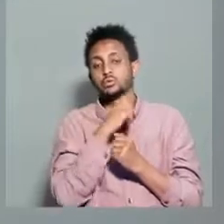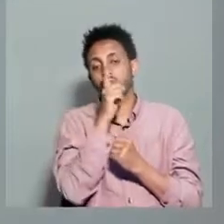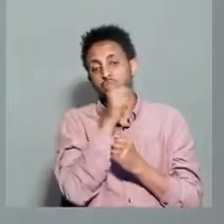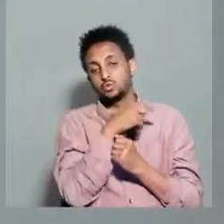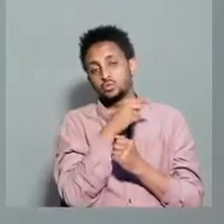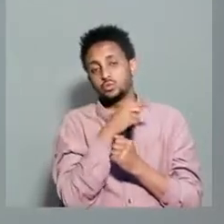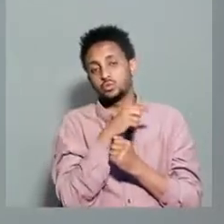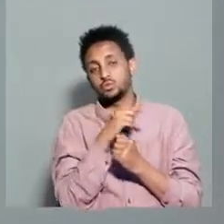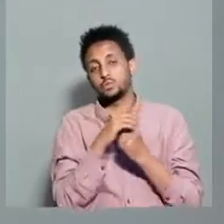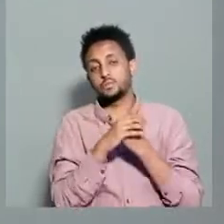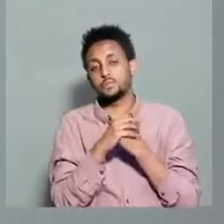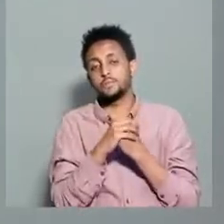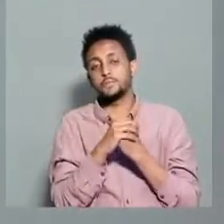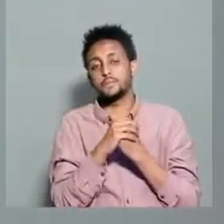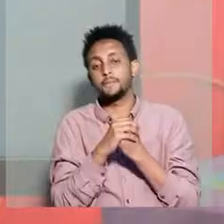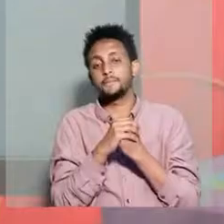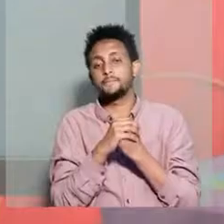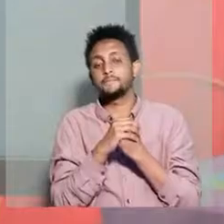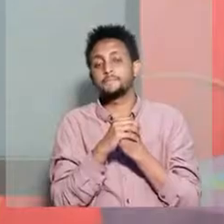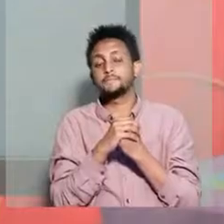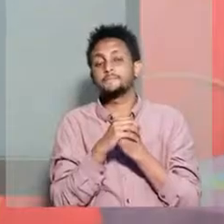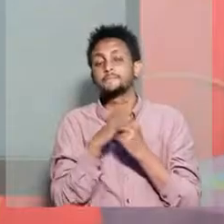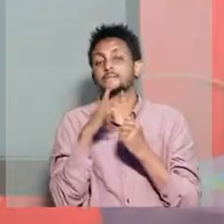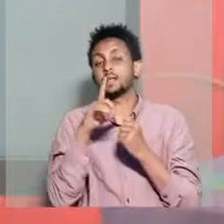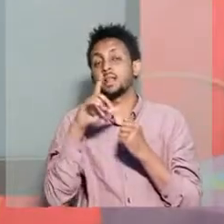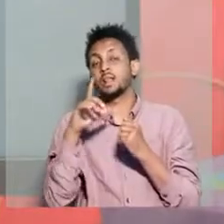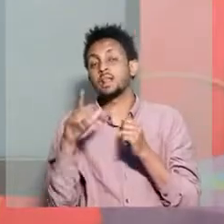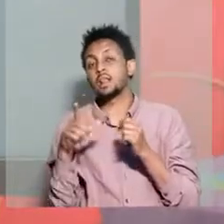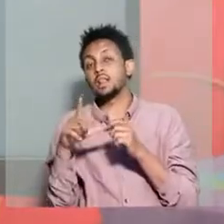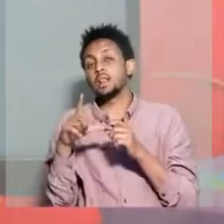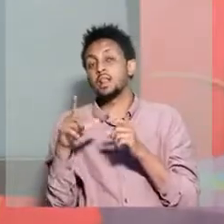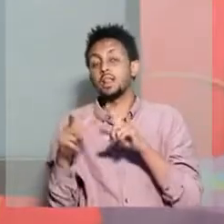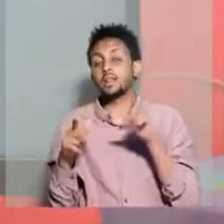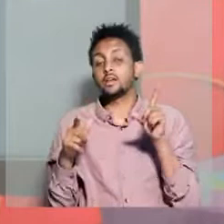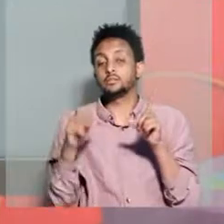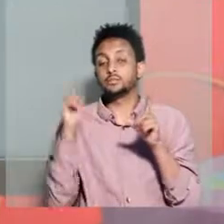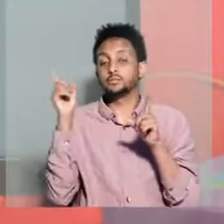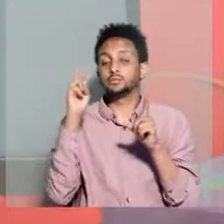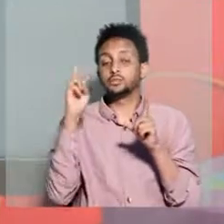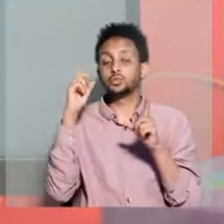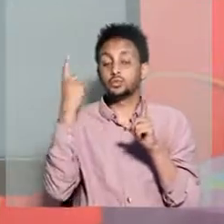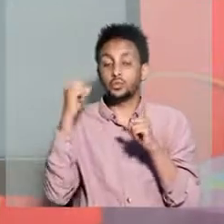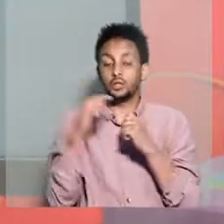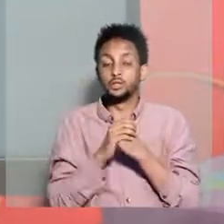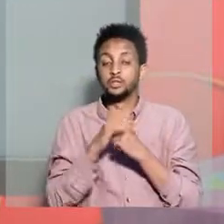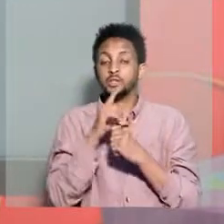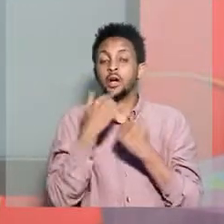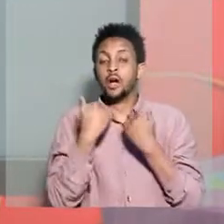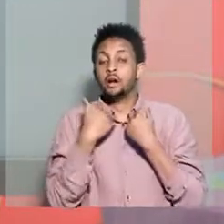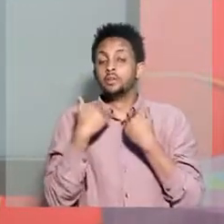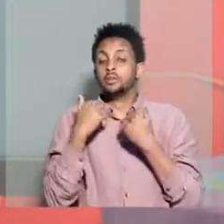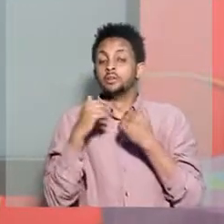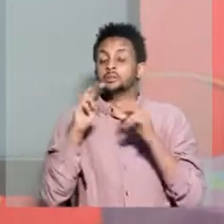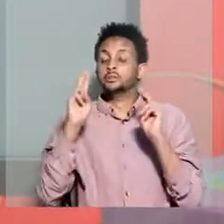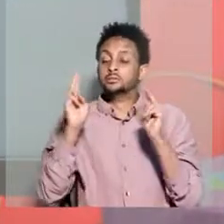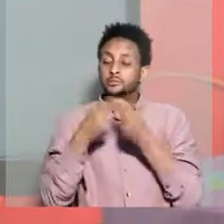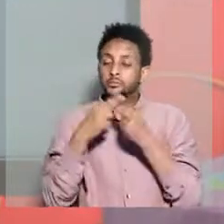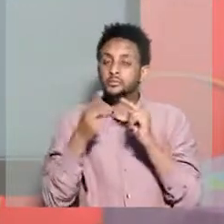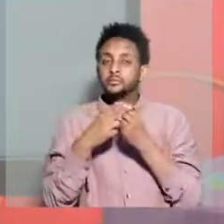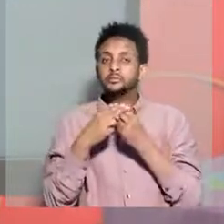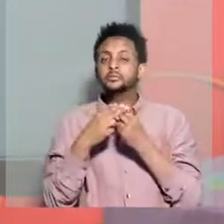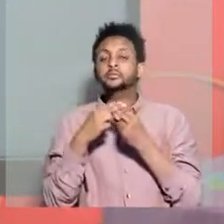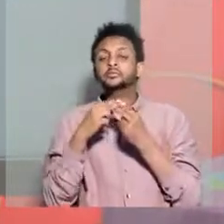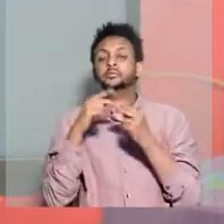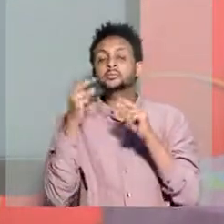to cancel, here we have left that velocity at section 2 squared. But here when you are trying to multiply